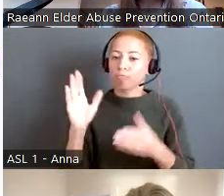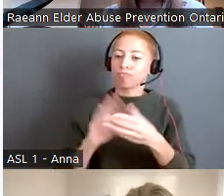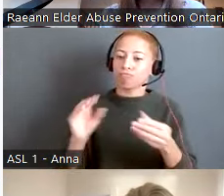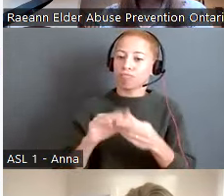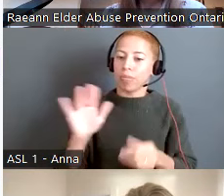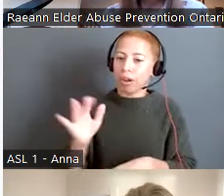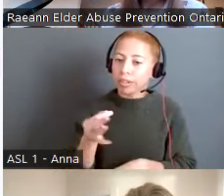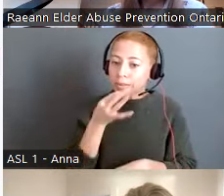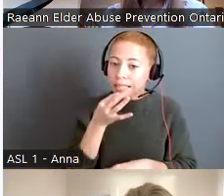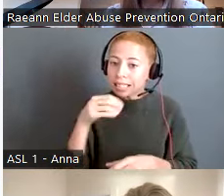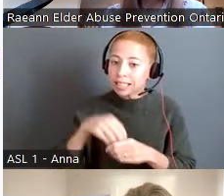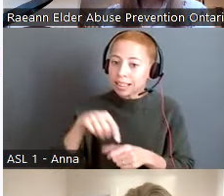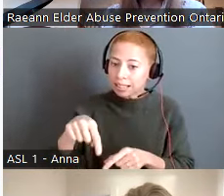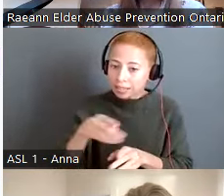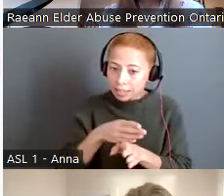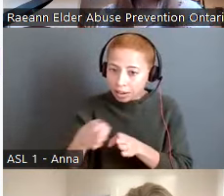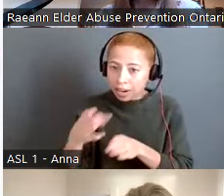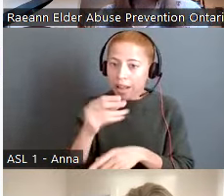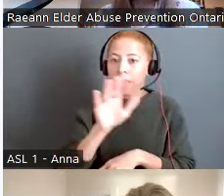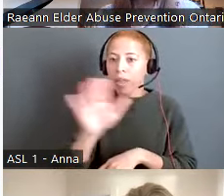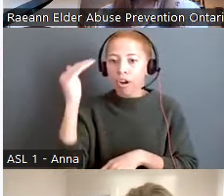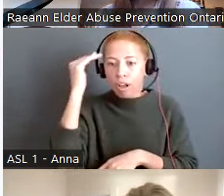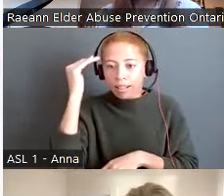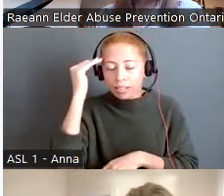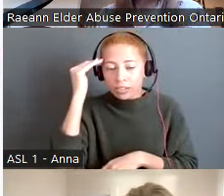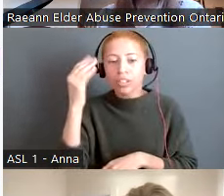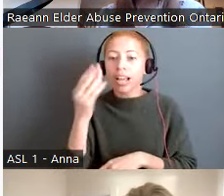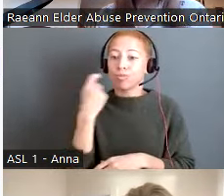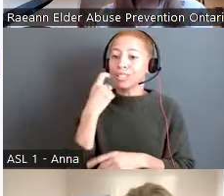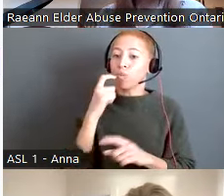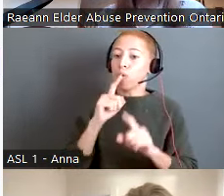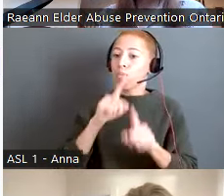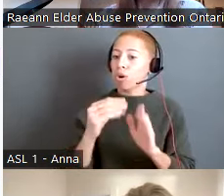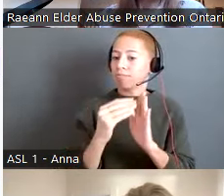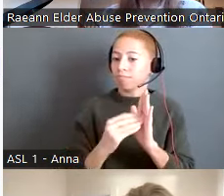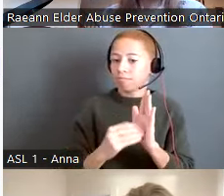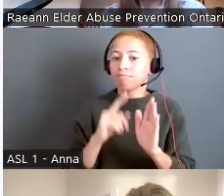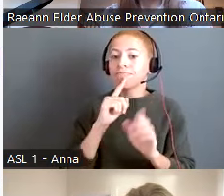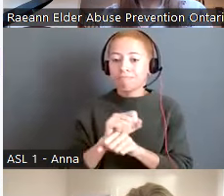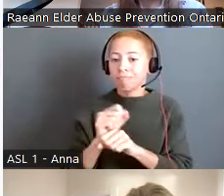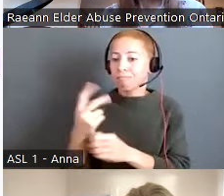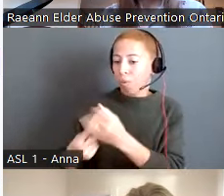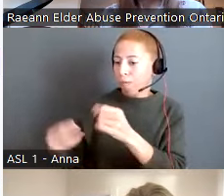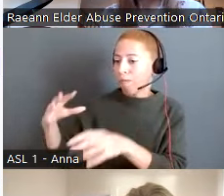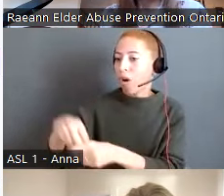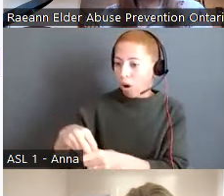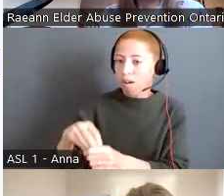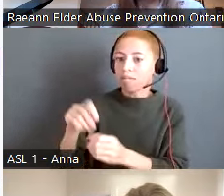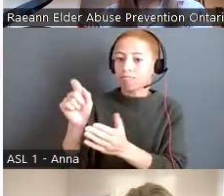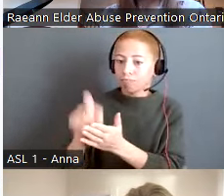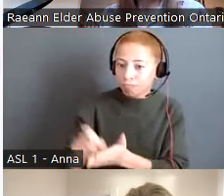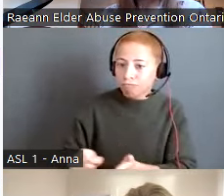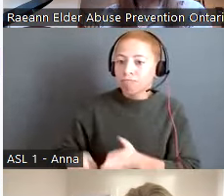and their knowledge and the recent reports that they've both been involved with in writing, looking at examination